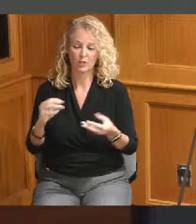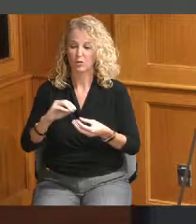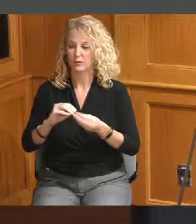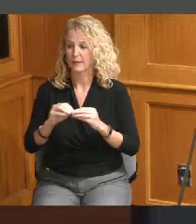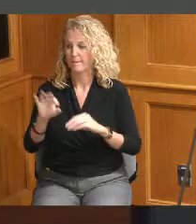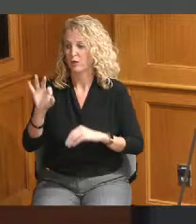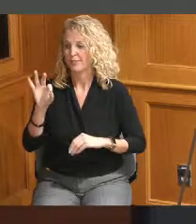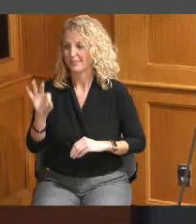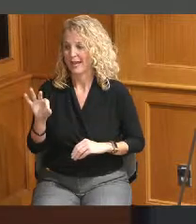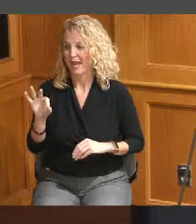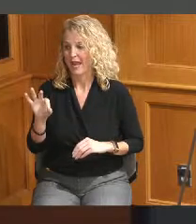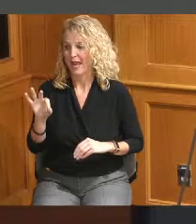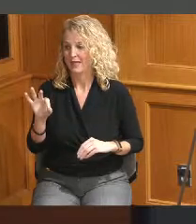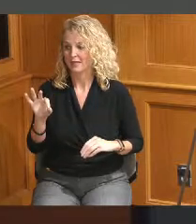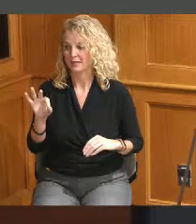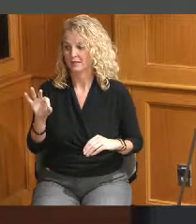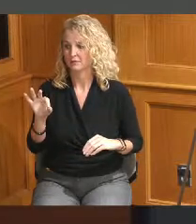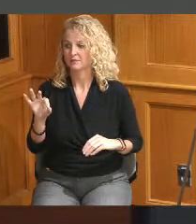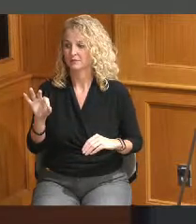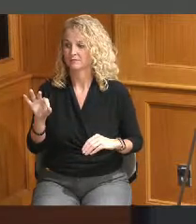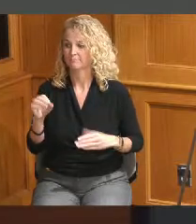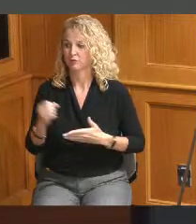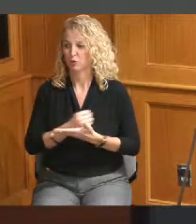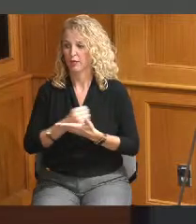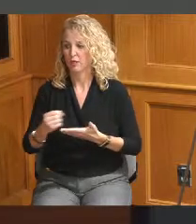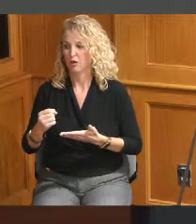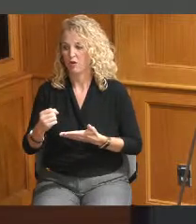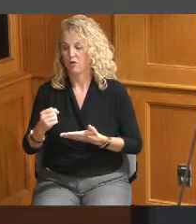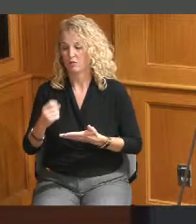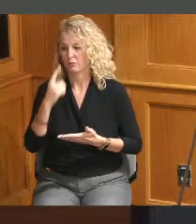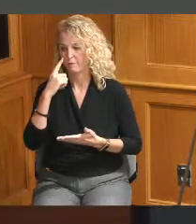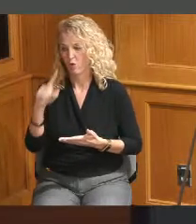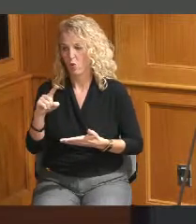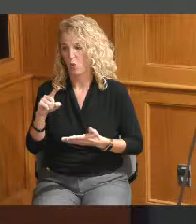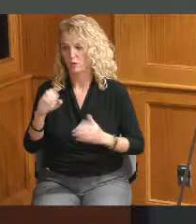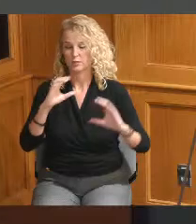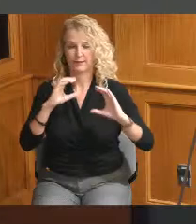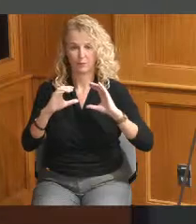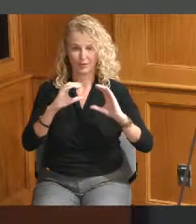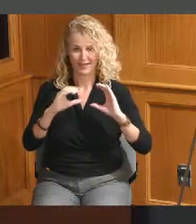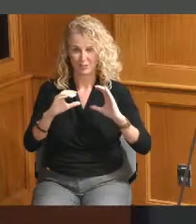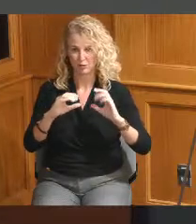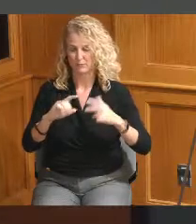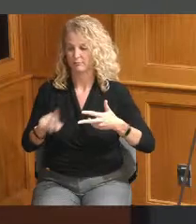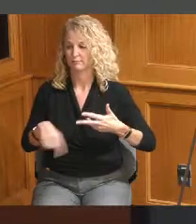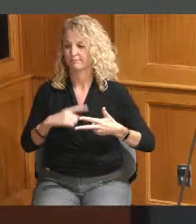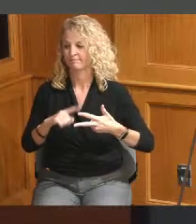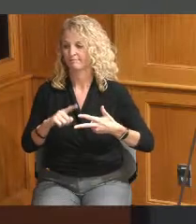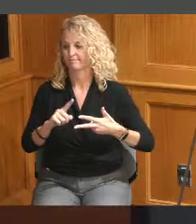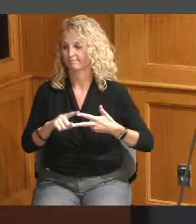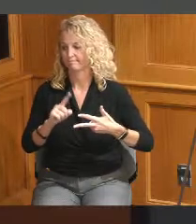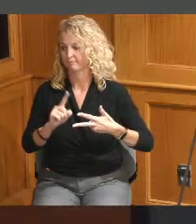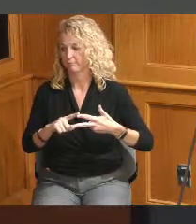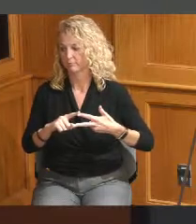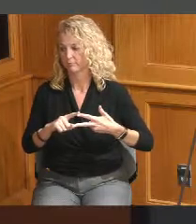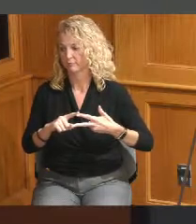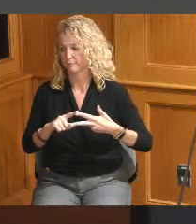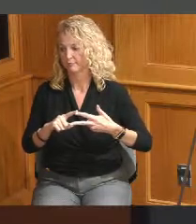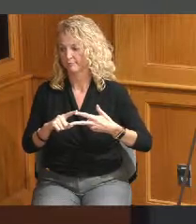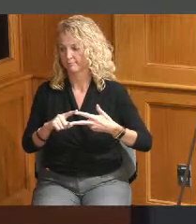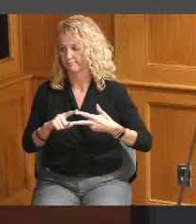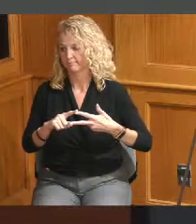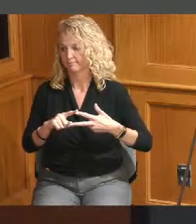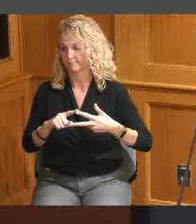9 is a resolution authorizing credit card usage in the Department of Communications. Item number 10 is a resolution